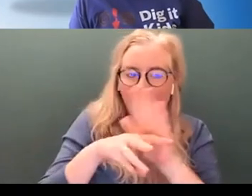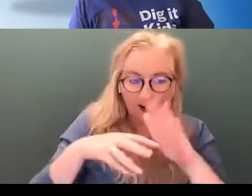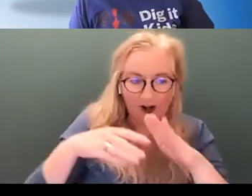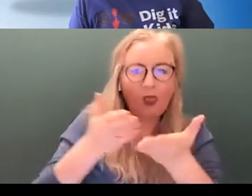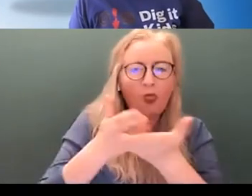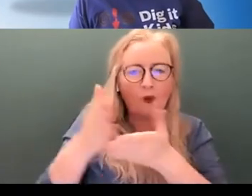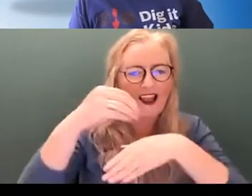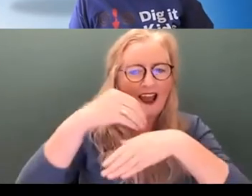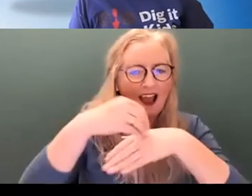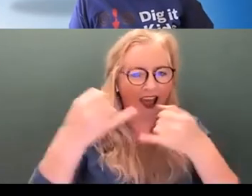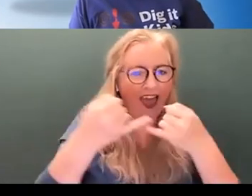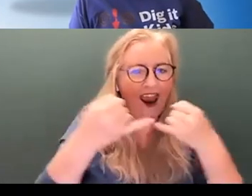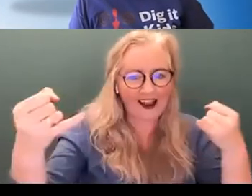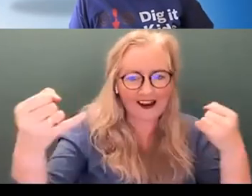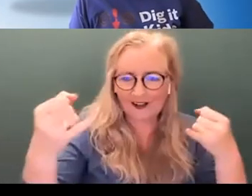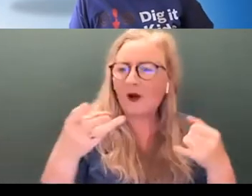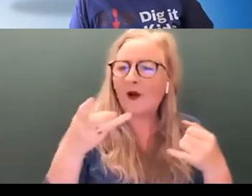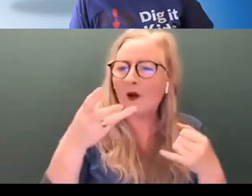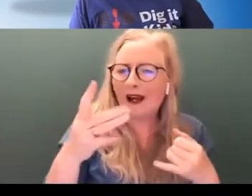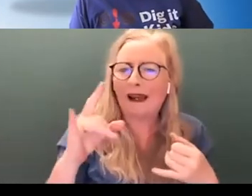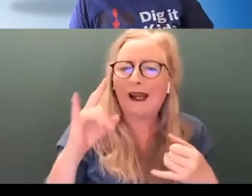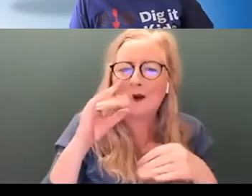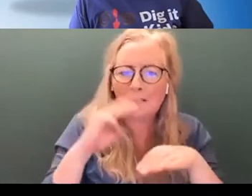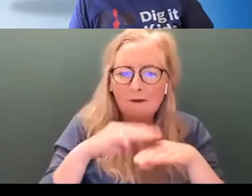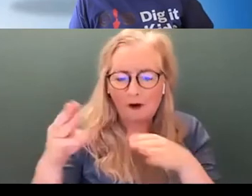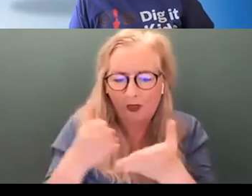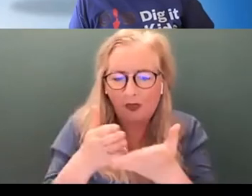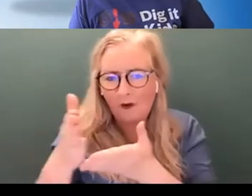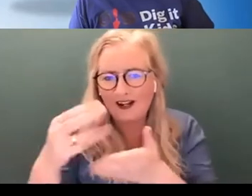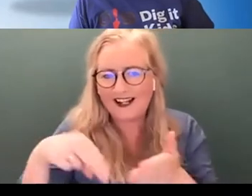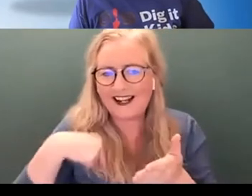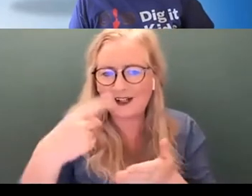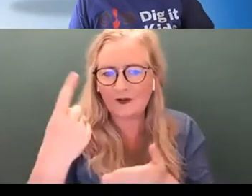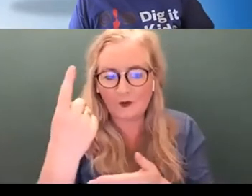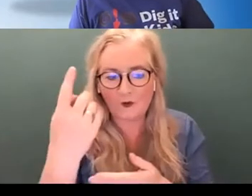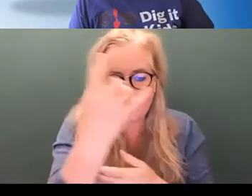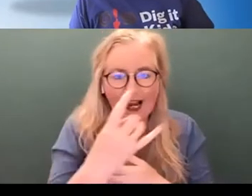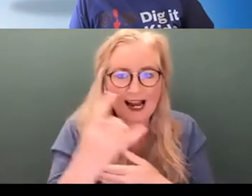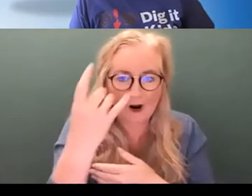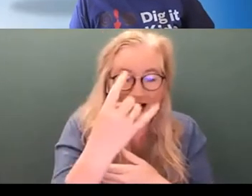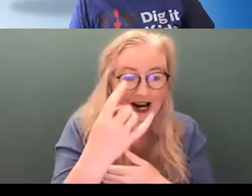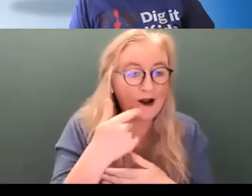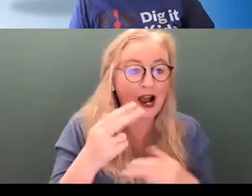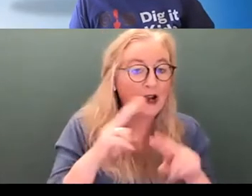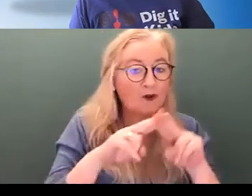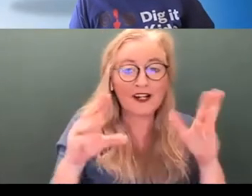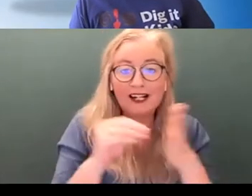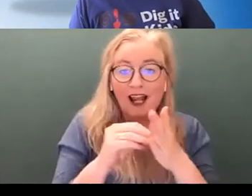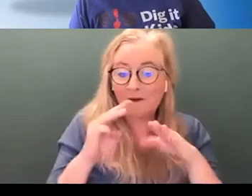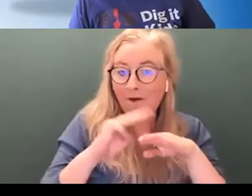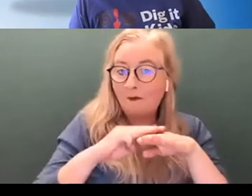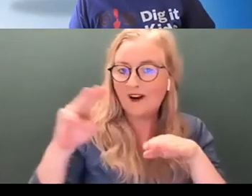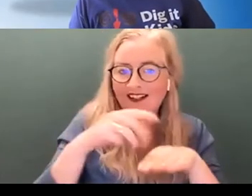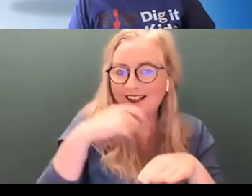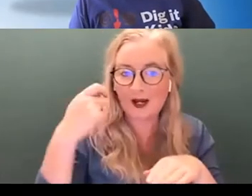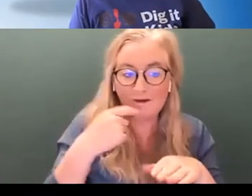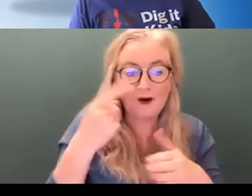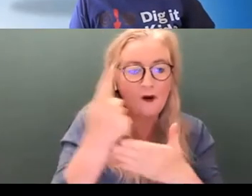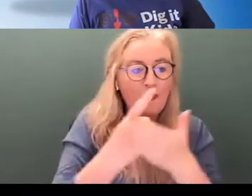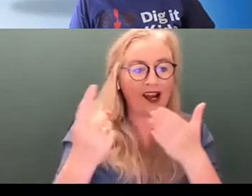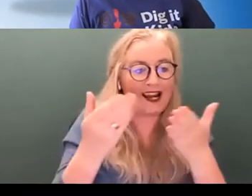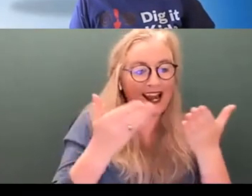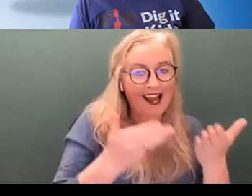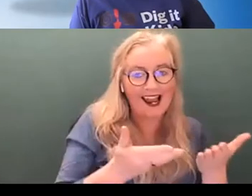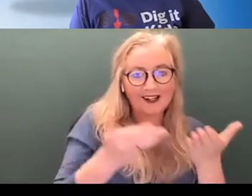and you'll hear more about that over the next hour. So I really don't have much more to say other than I'm now going to hand you over